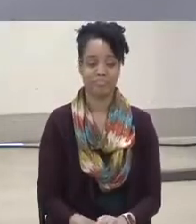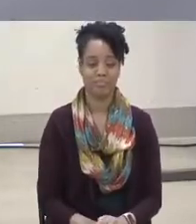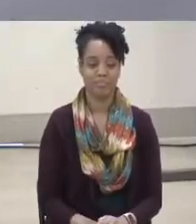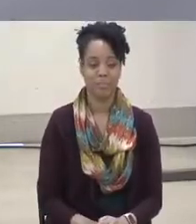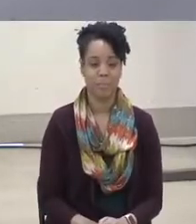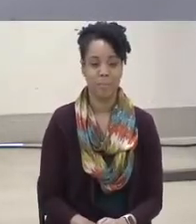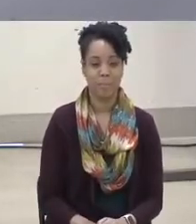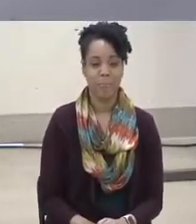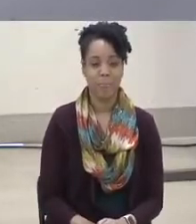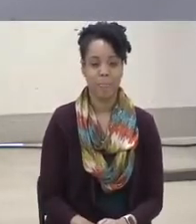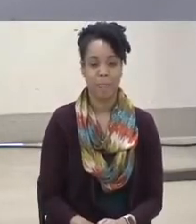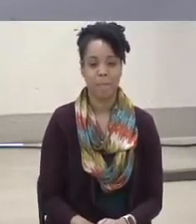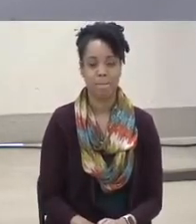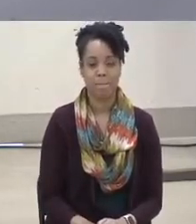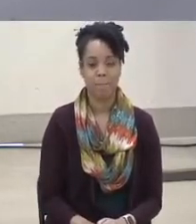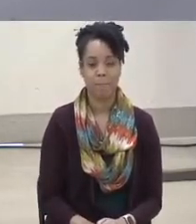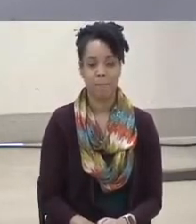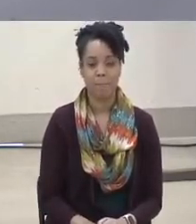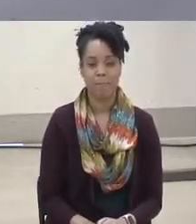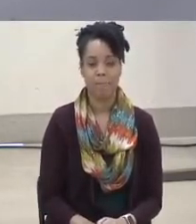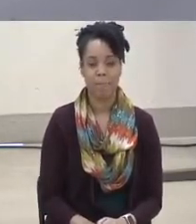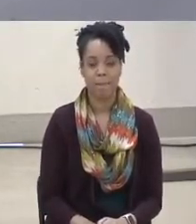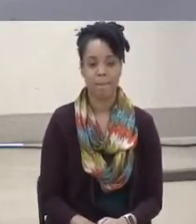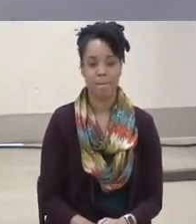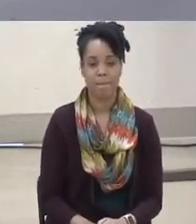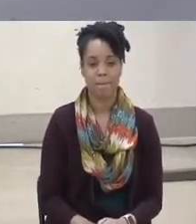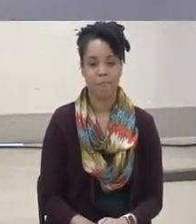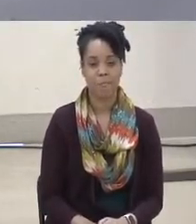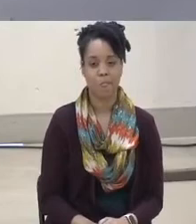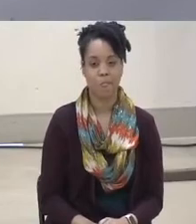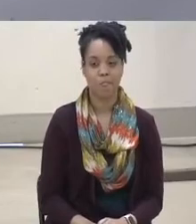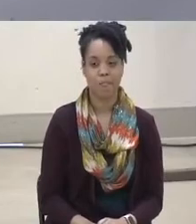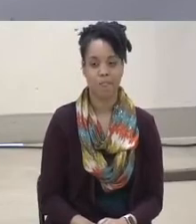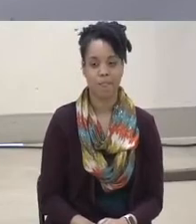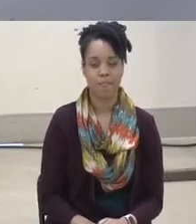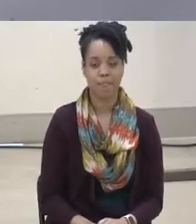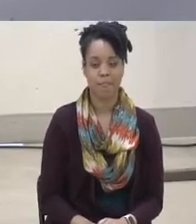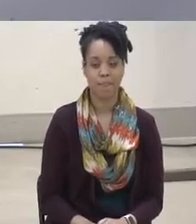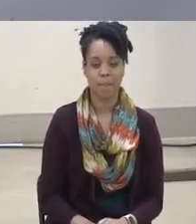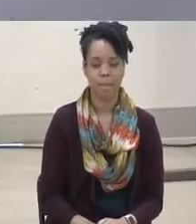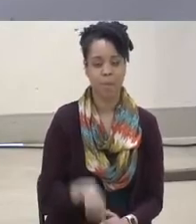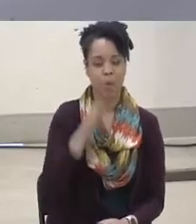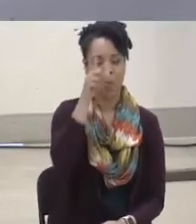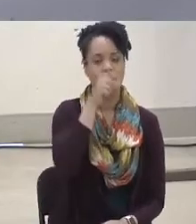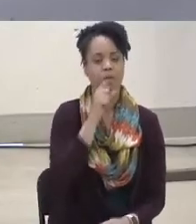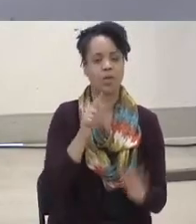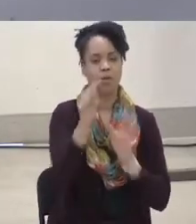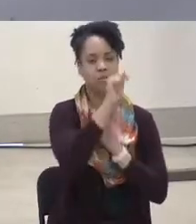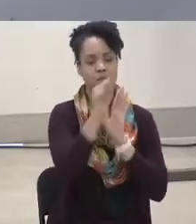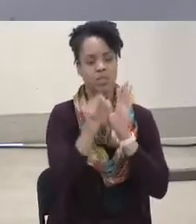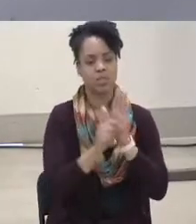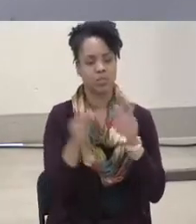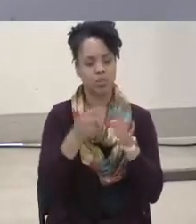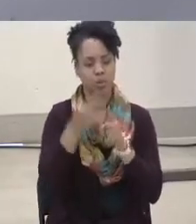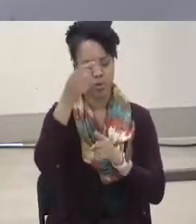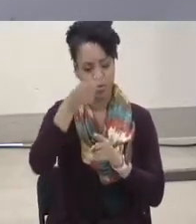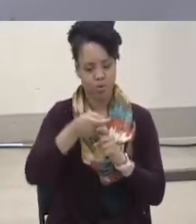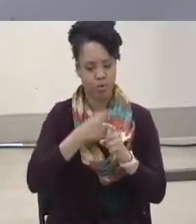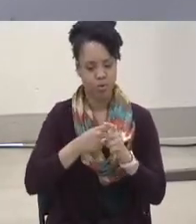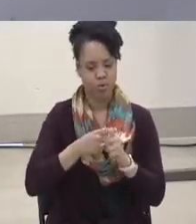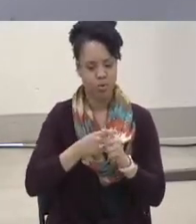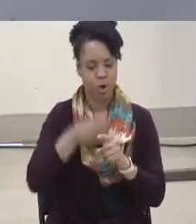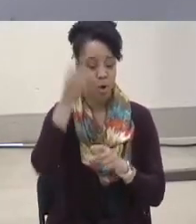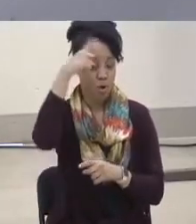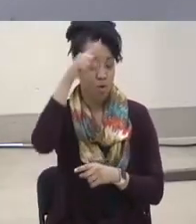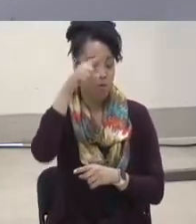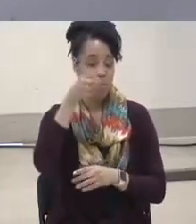Biblia originalmente estaba escrita en dibujos. One of the Old Testament words for humble is the Hebrew word shak. Una